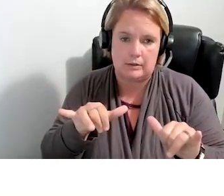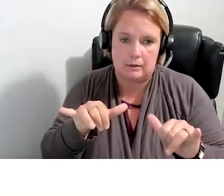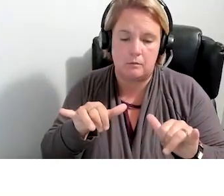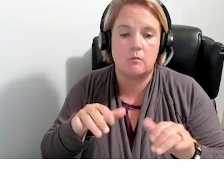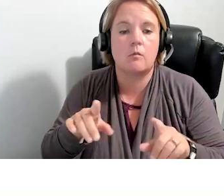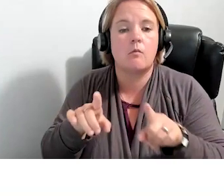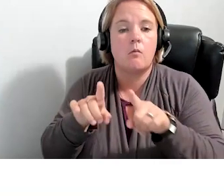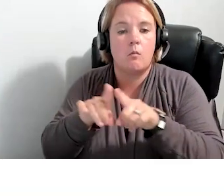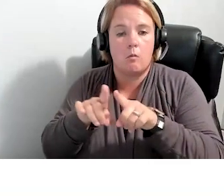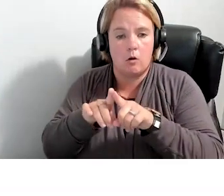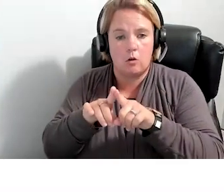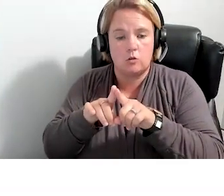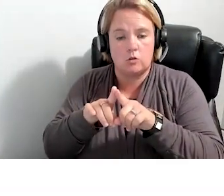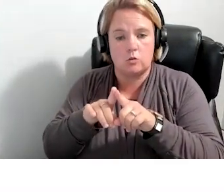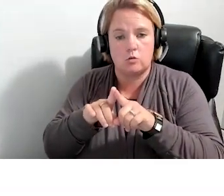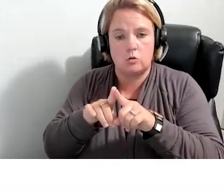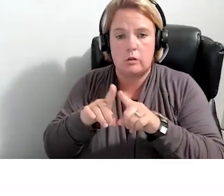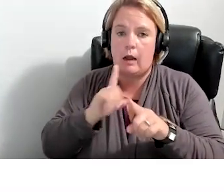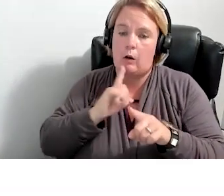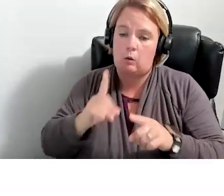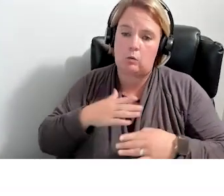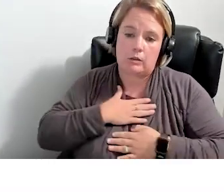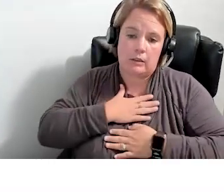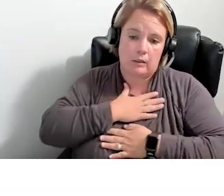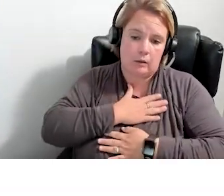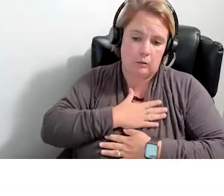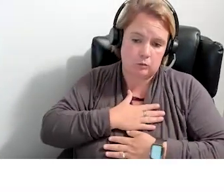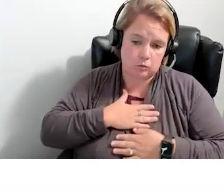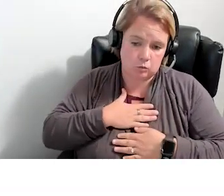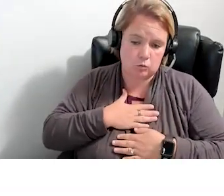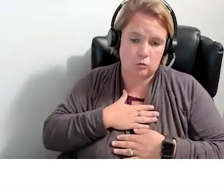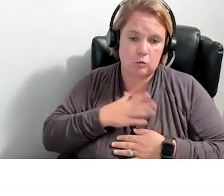thing I did want to say is I do really appreciate, you